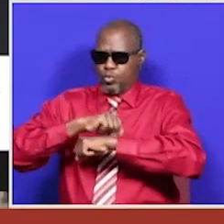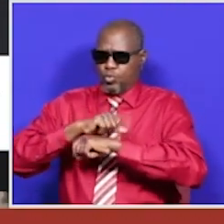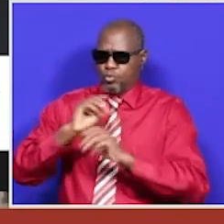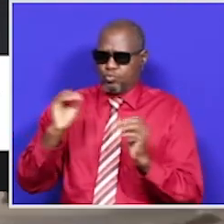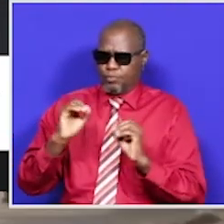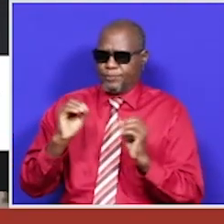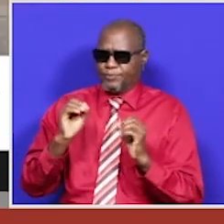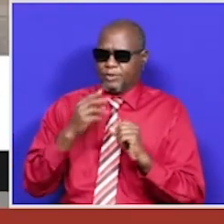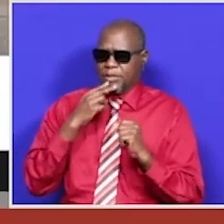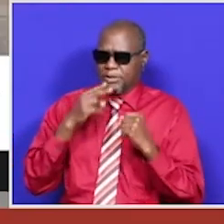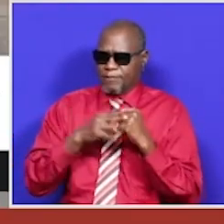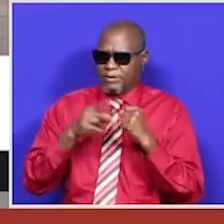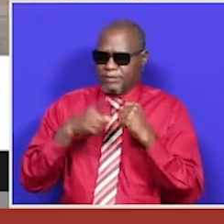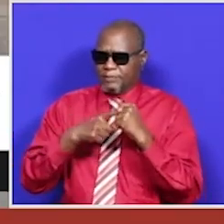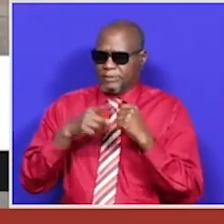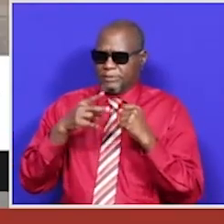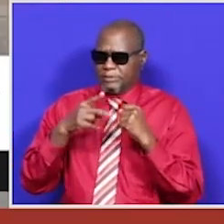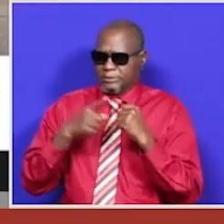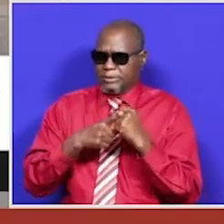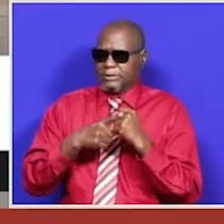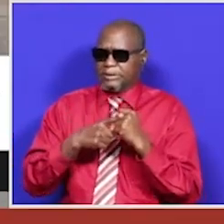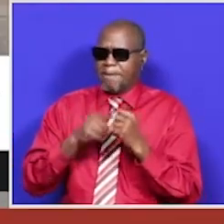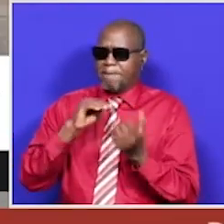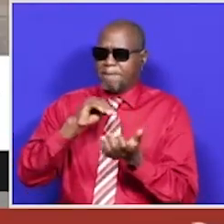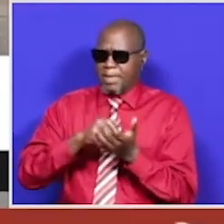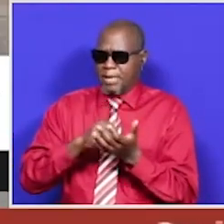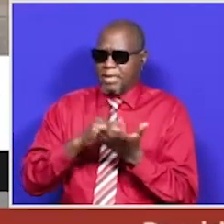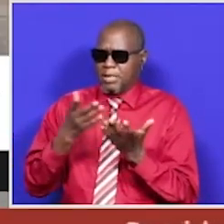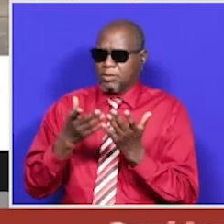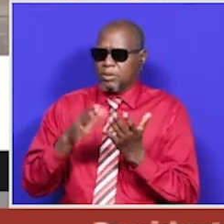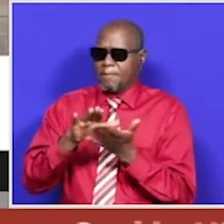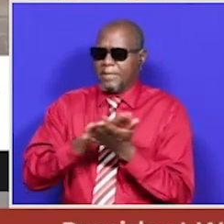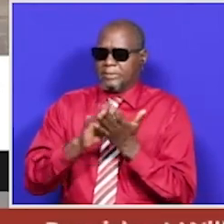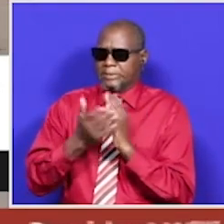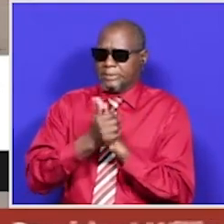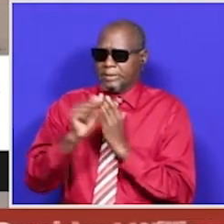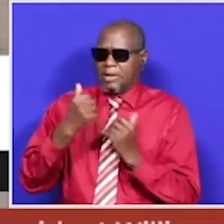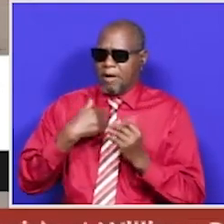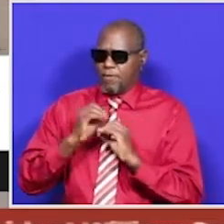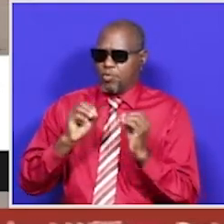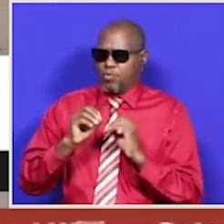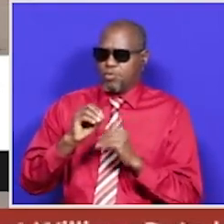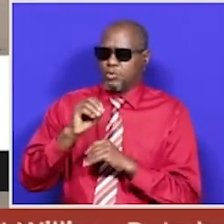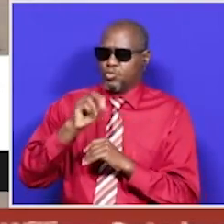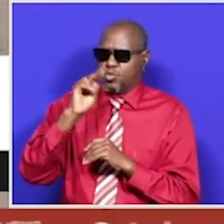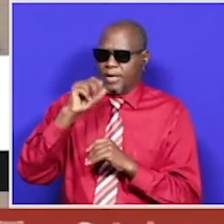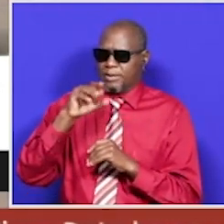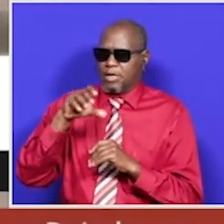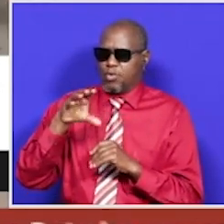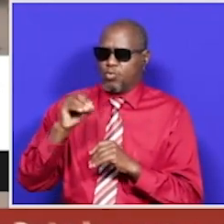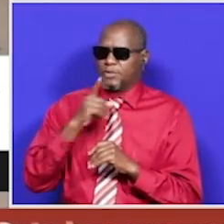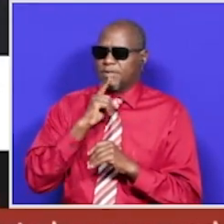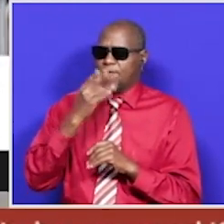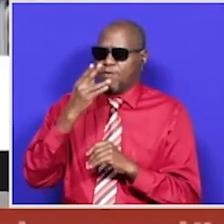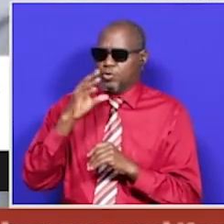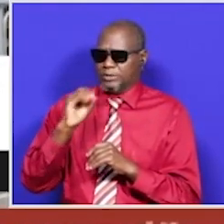763 million adults are yet to master basic literacy skills. According to UNESCO, 40% of children do not have access to education